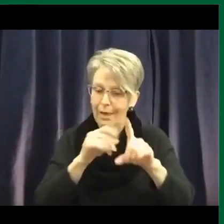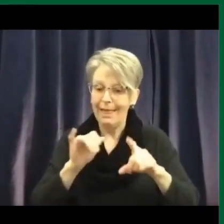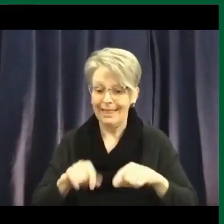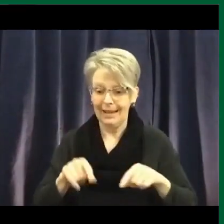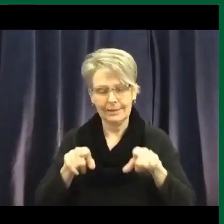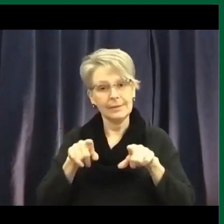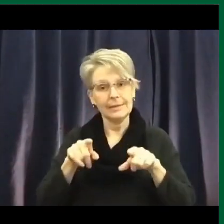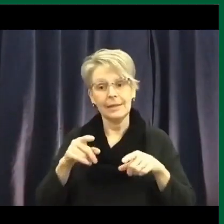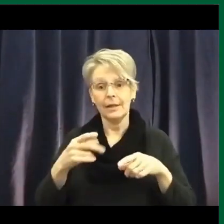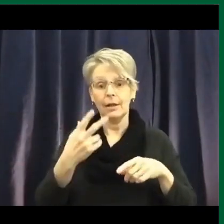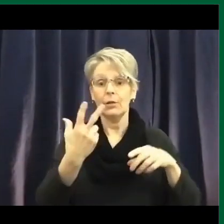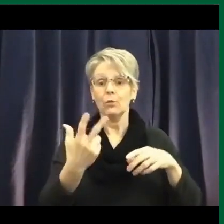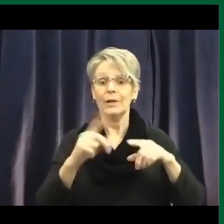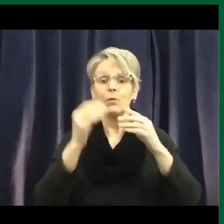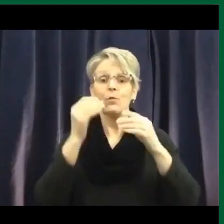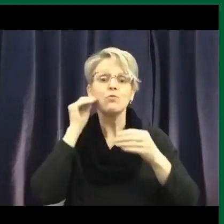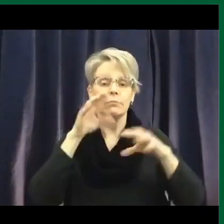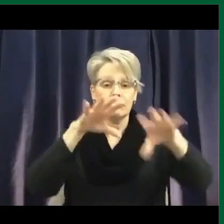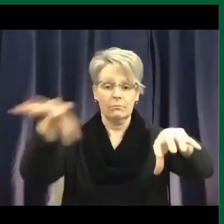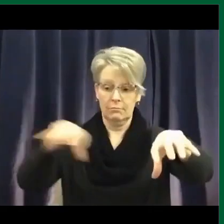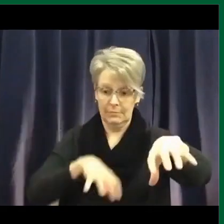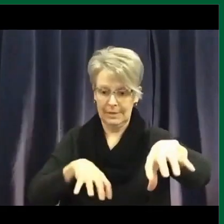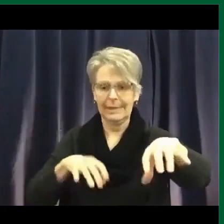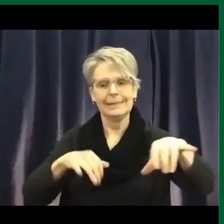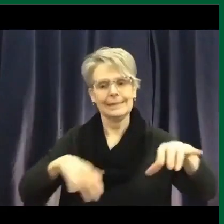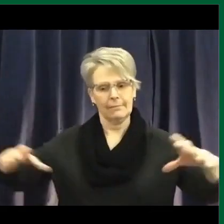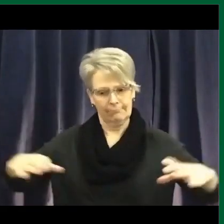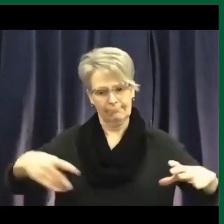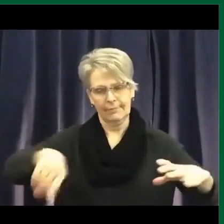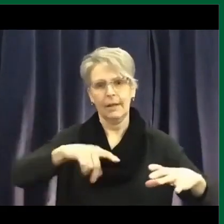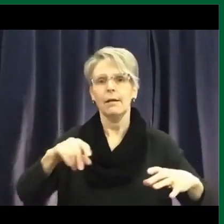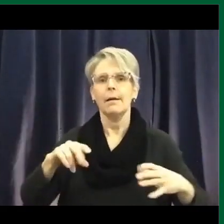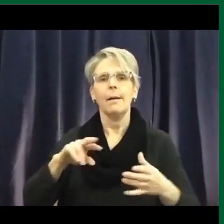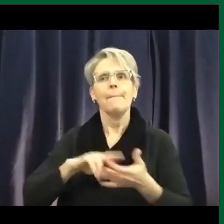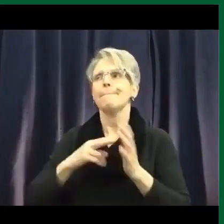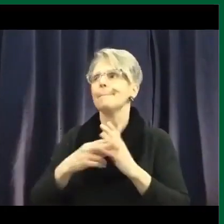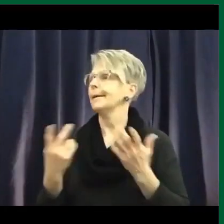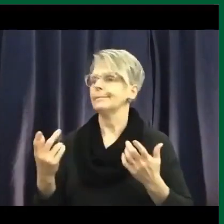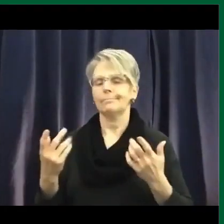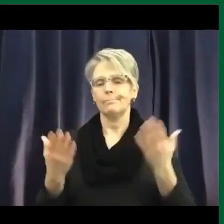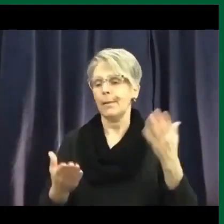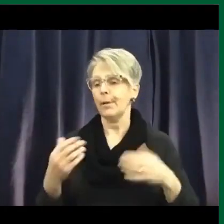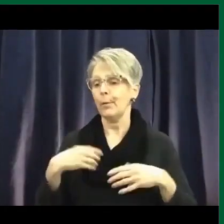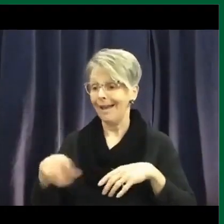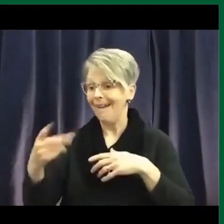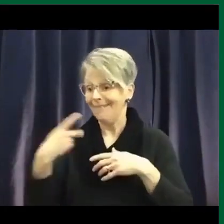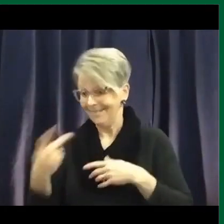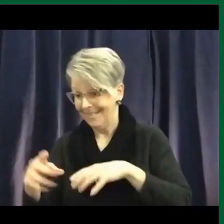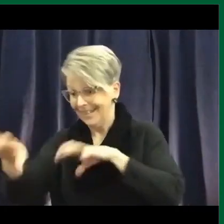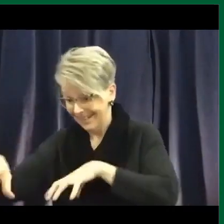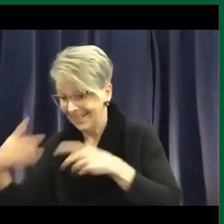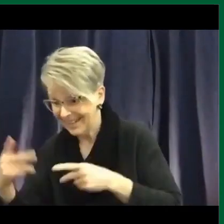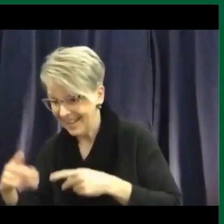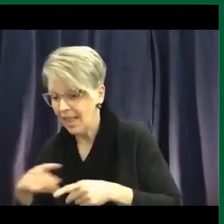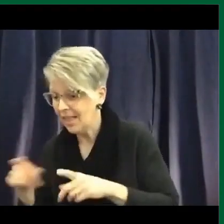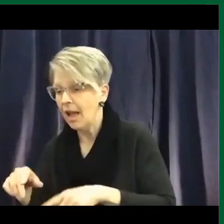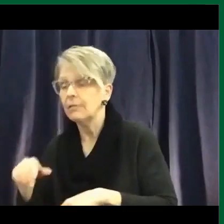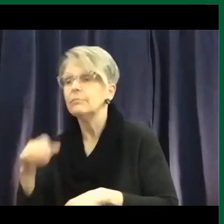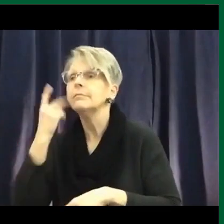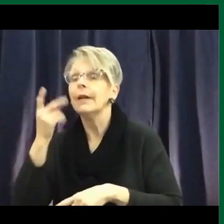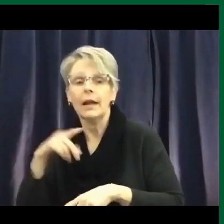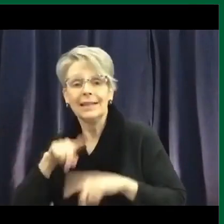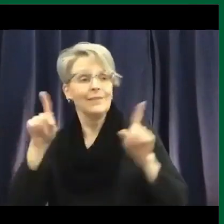same 3 households. You shouldn't be visiting with 2 households in one evening, one night, and then 2 different households the next